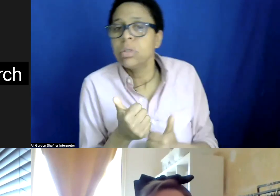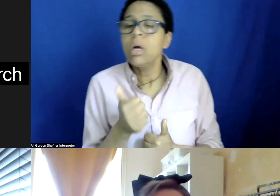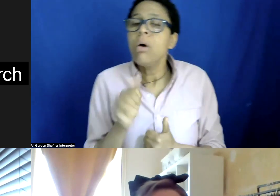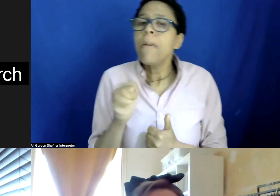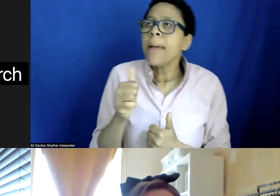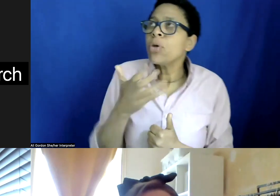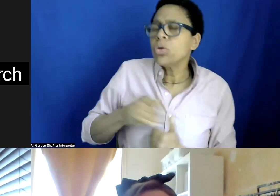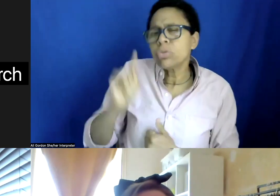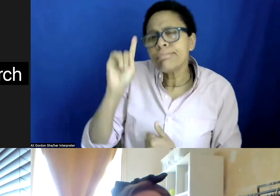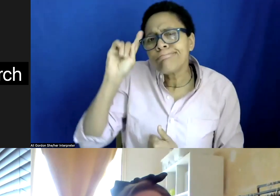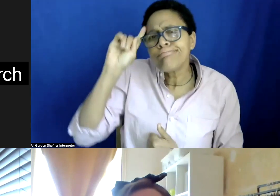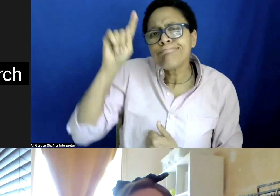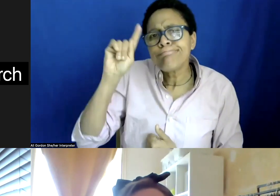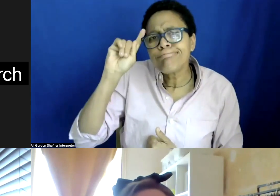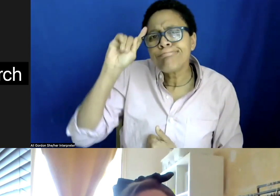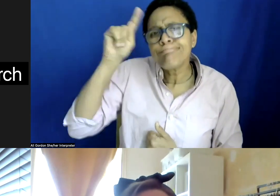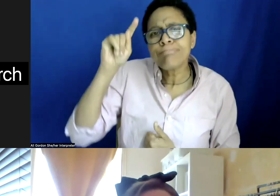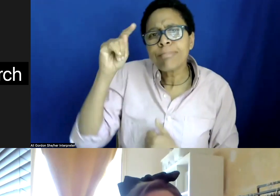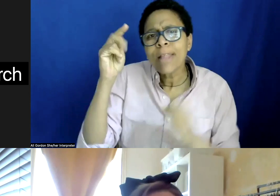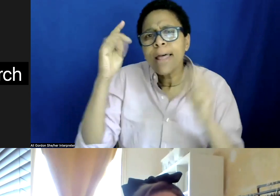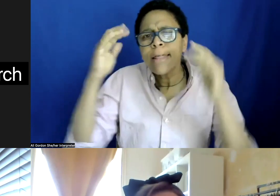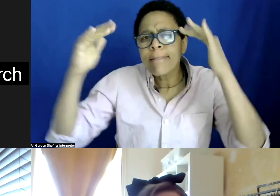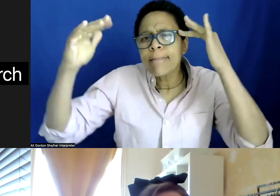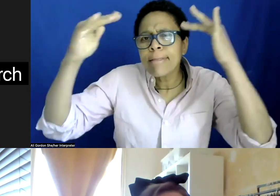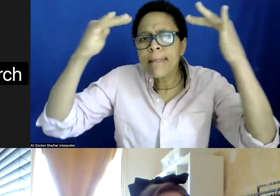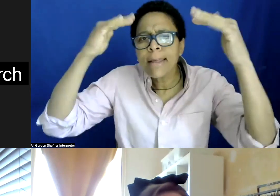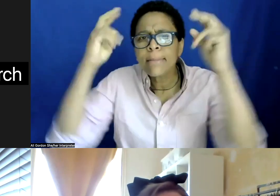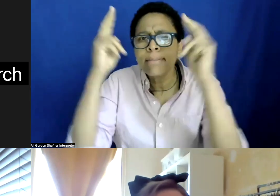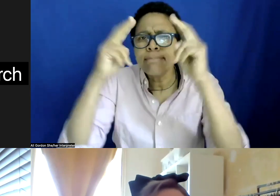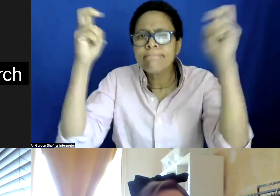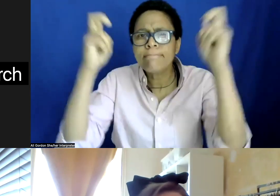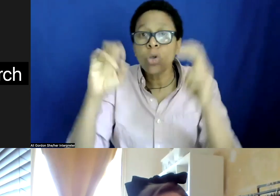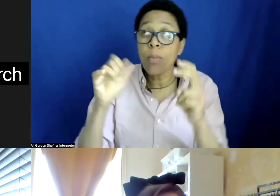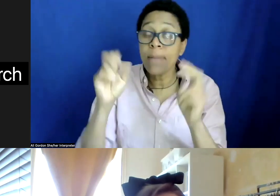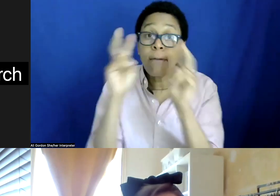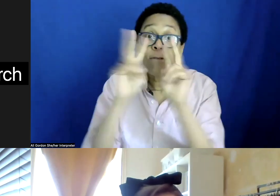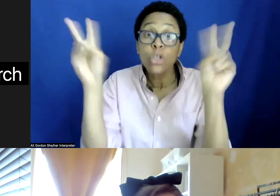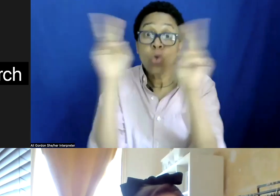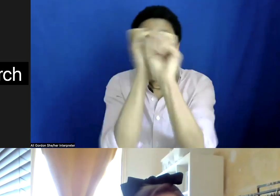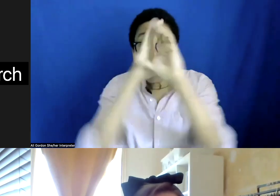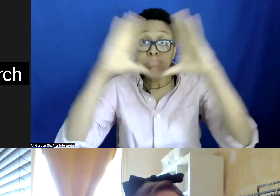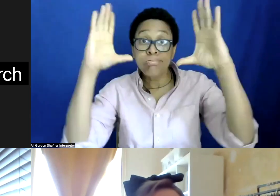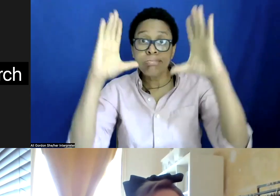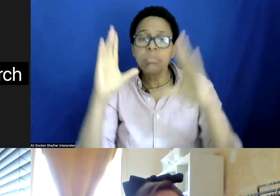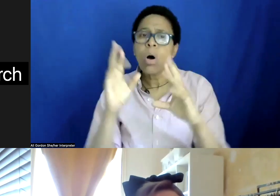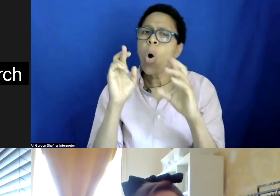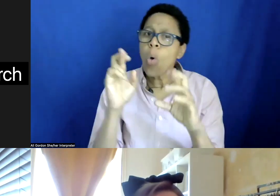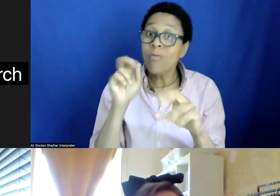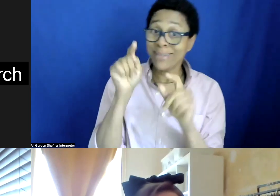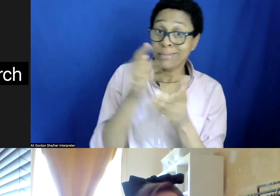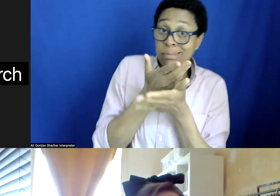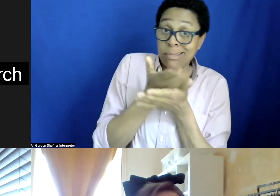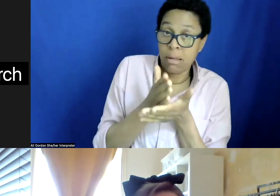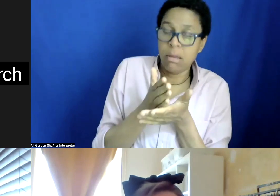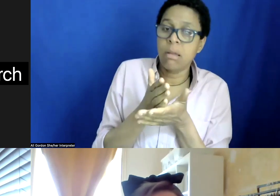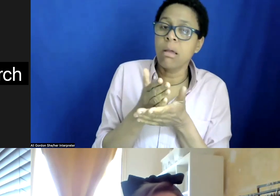themes, thoughts, or visuals from today's session. So hopefully that all makes sense. Please pop it in the